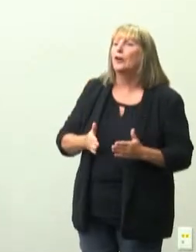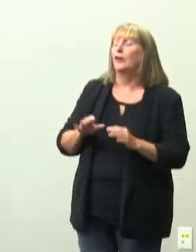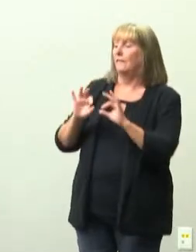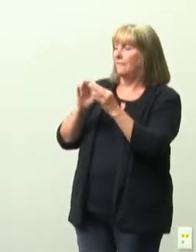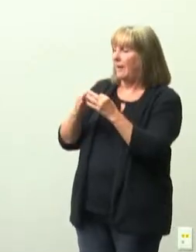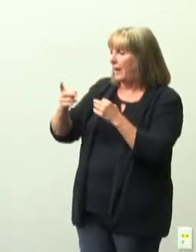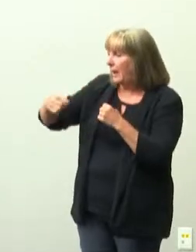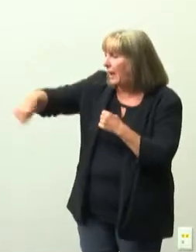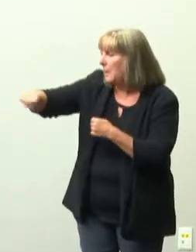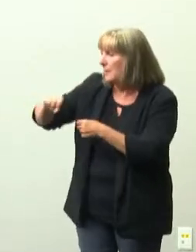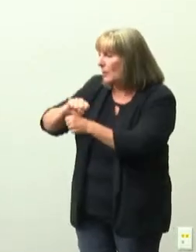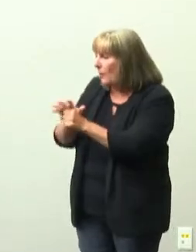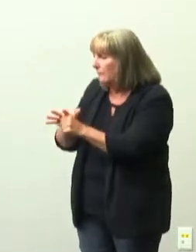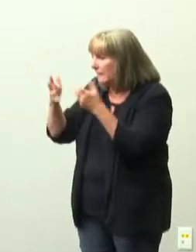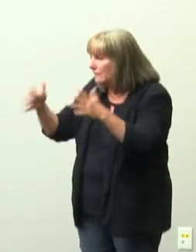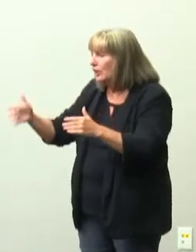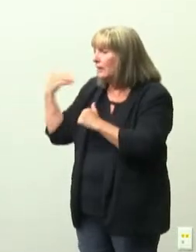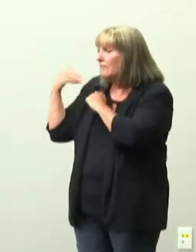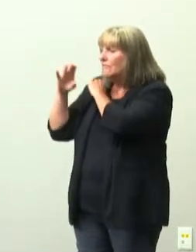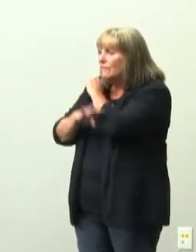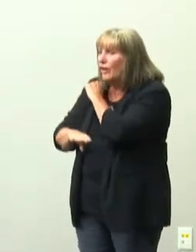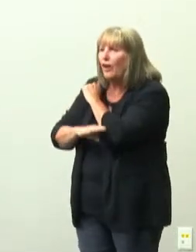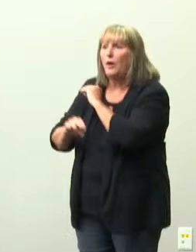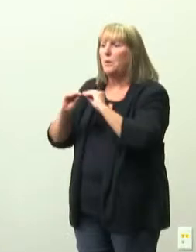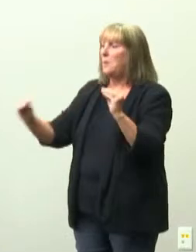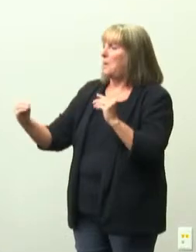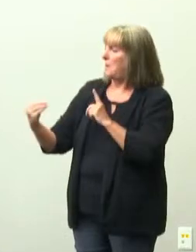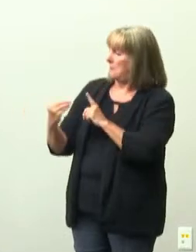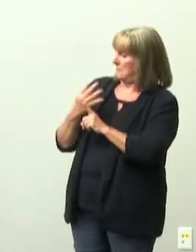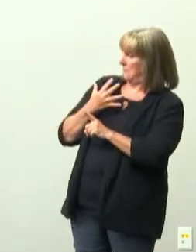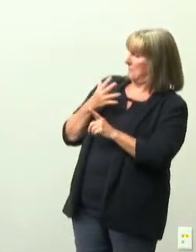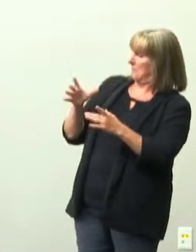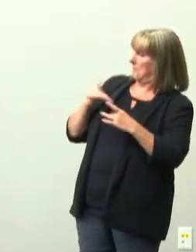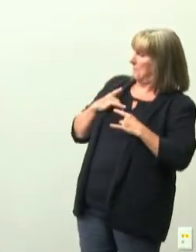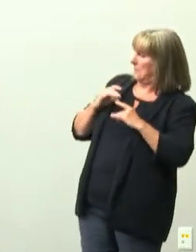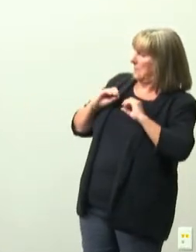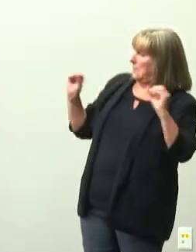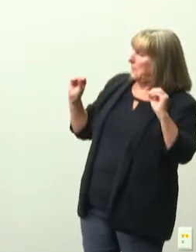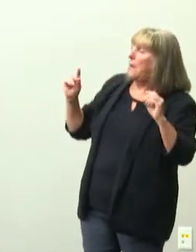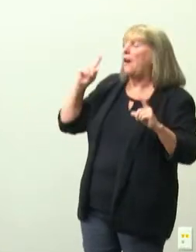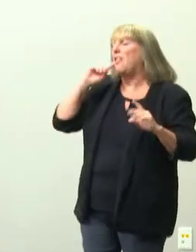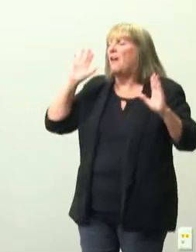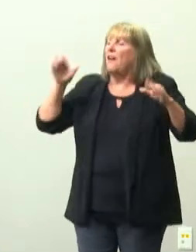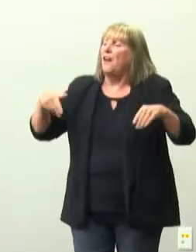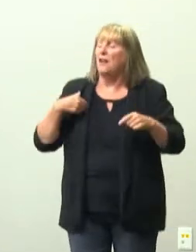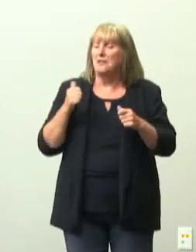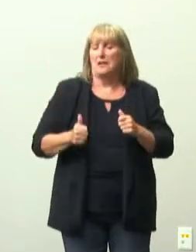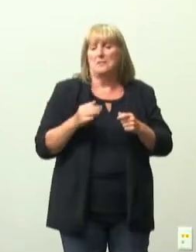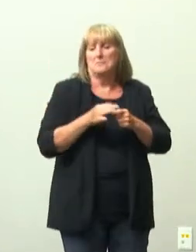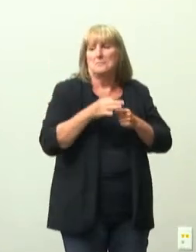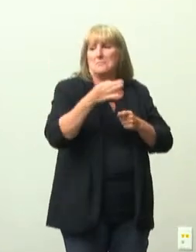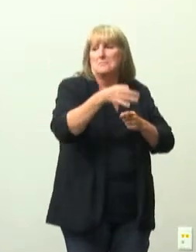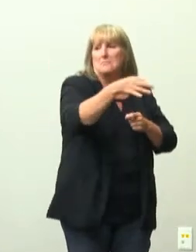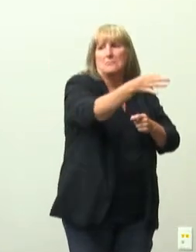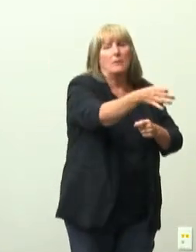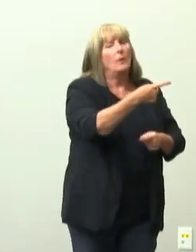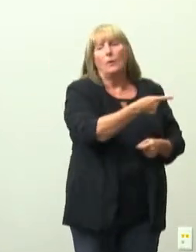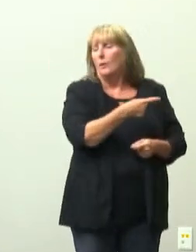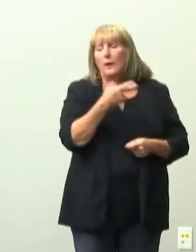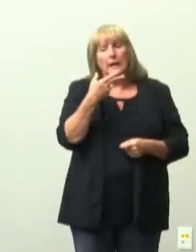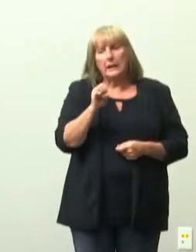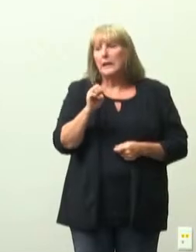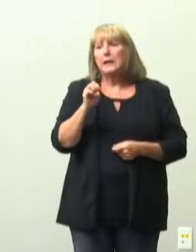in the fall and he didn't get it. And so, just kind of got lulled into thinking I'll get it sometime later. He was very,